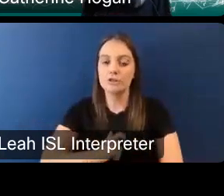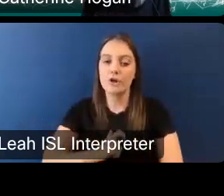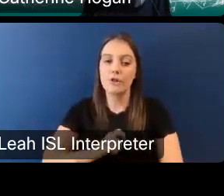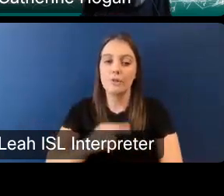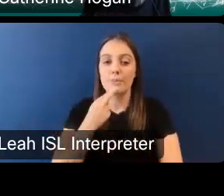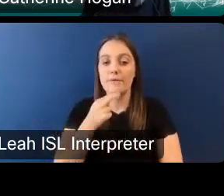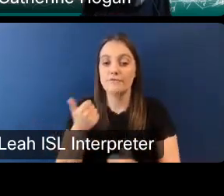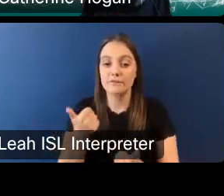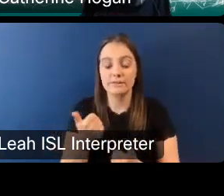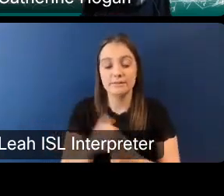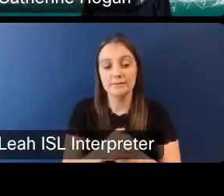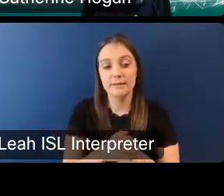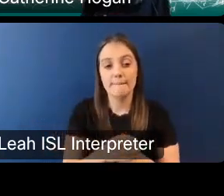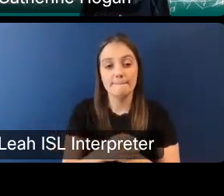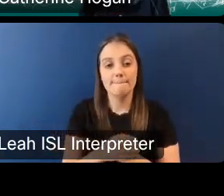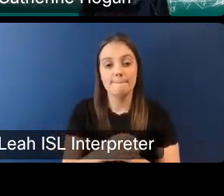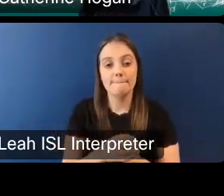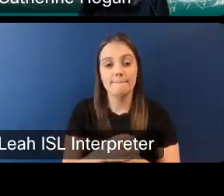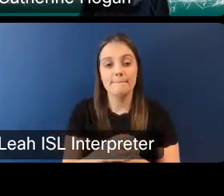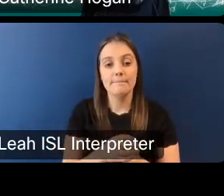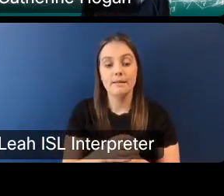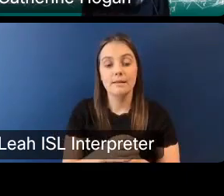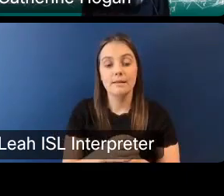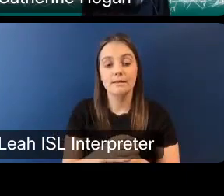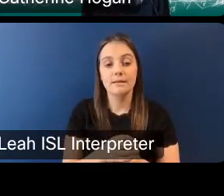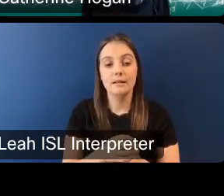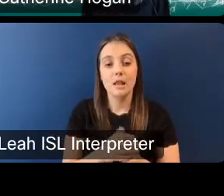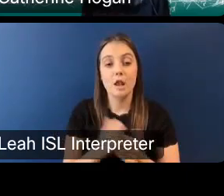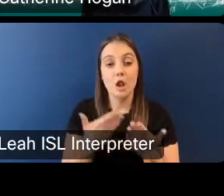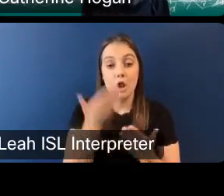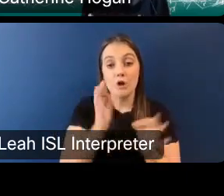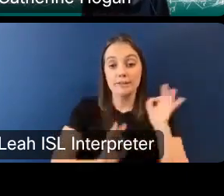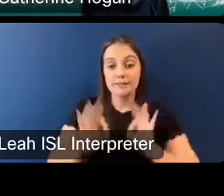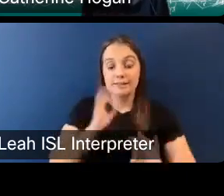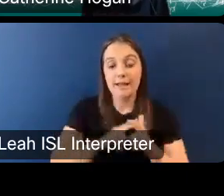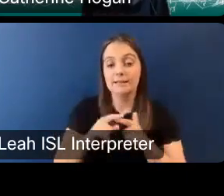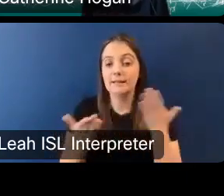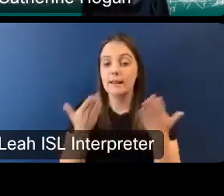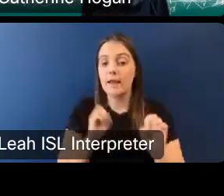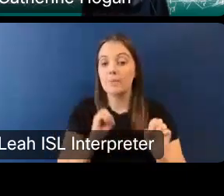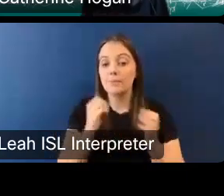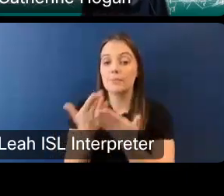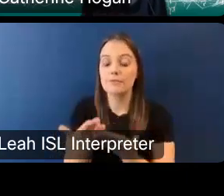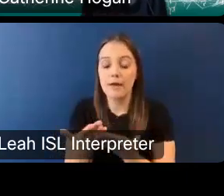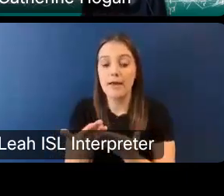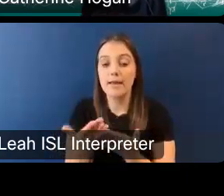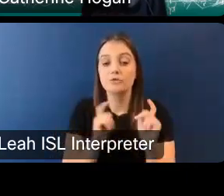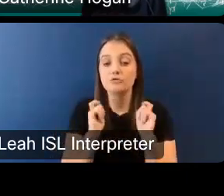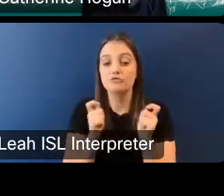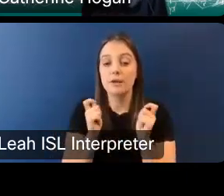people. Both in learning styles and often in training delivery modes, and that can vary significantly